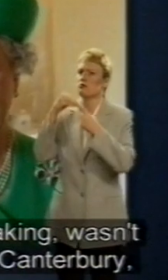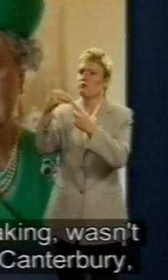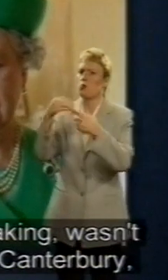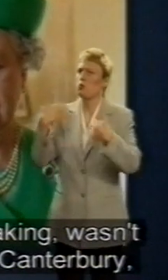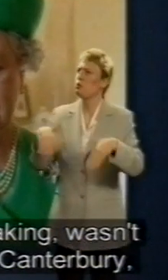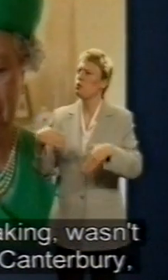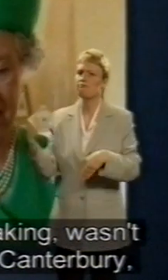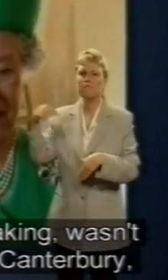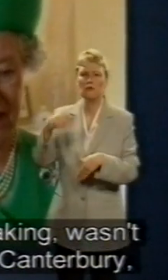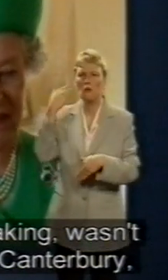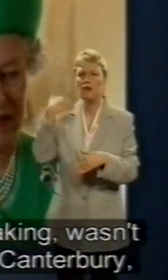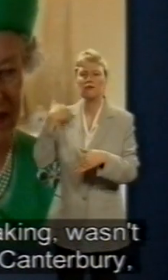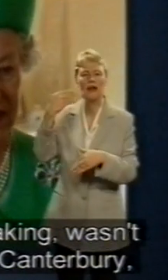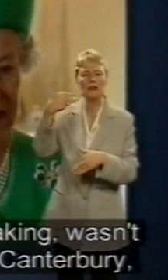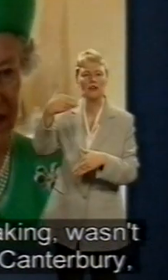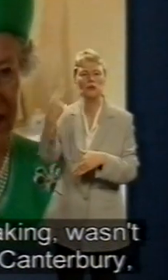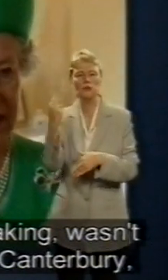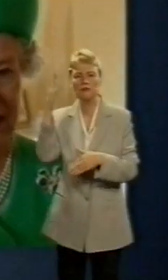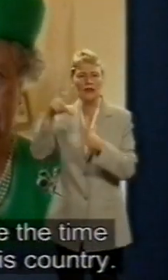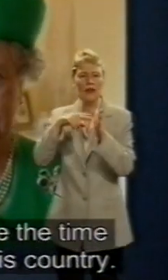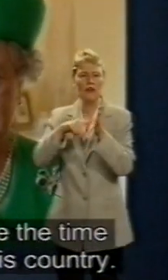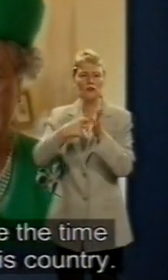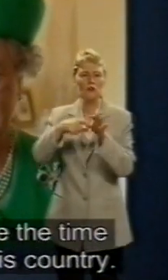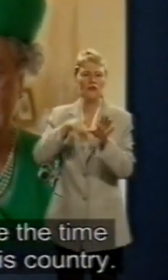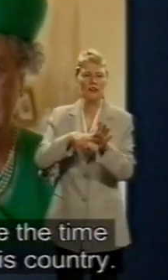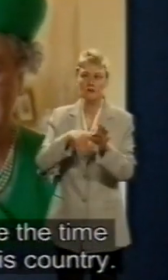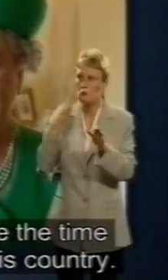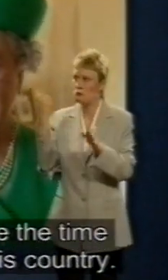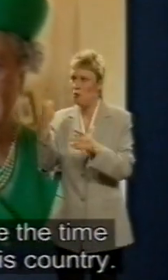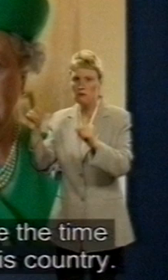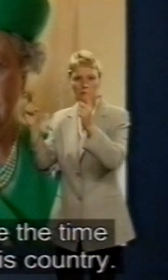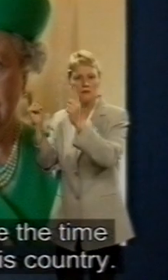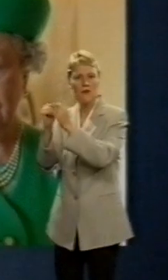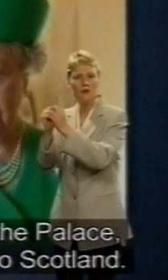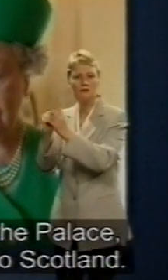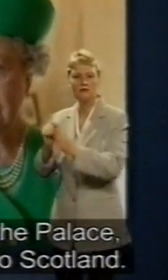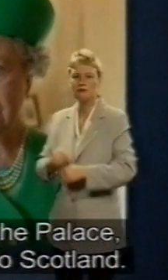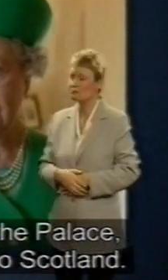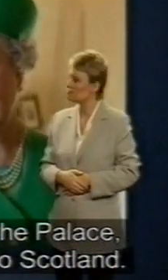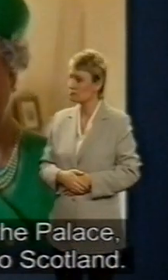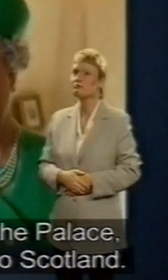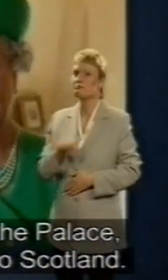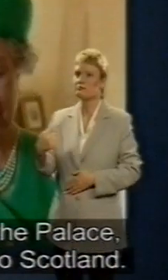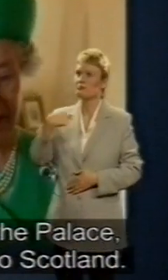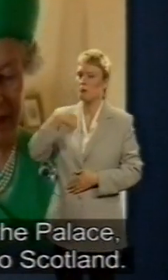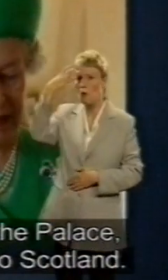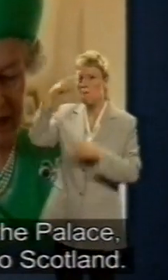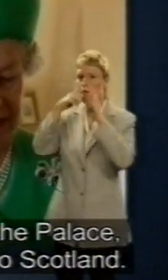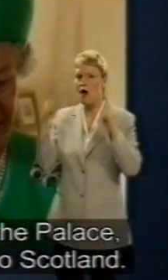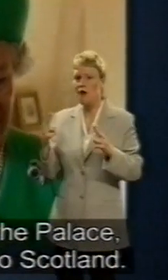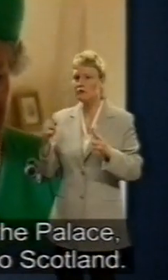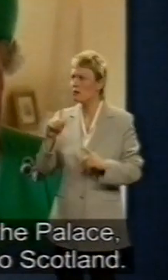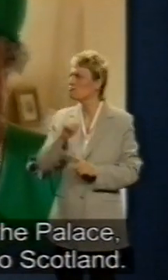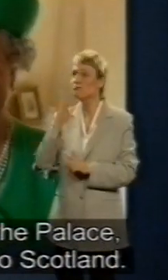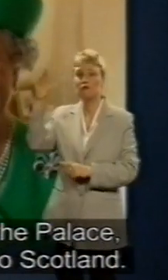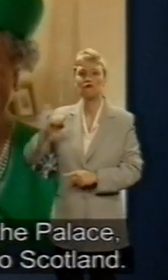wasn't it? Yes. In 1982, to go to Canterbury, and that would be the time you saw him in this country. That's right, yes. He came to Buckingham Palace, and then